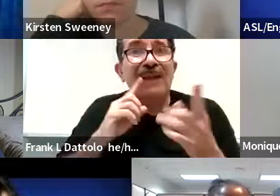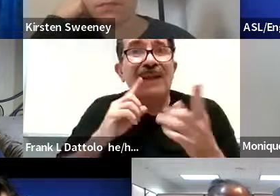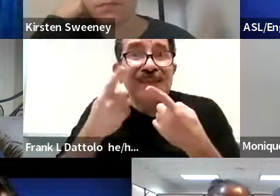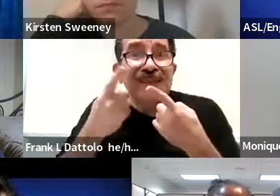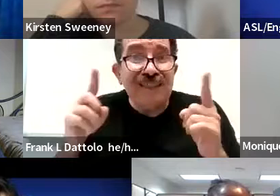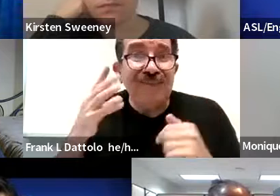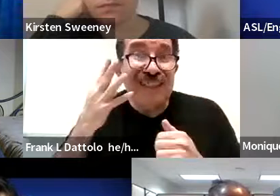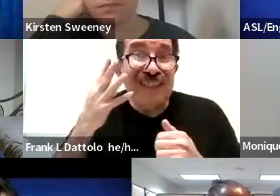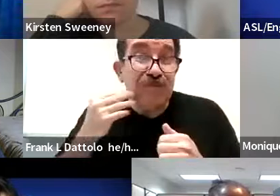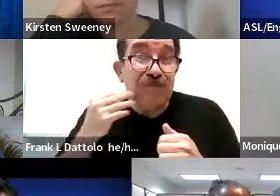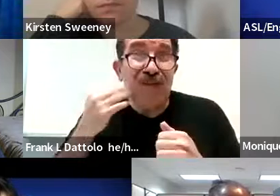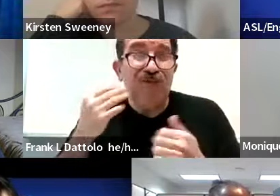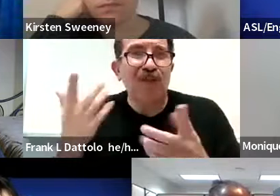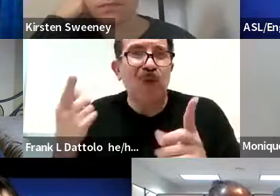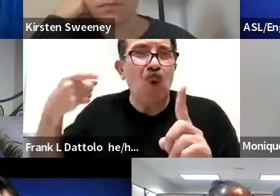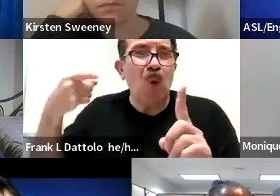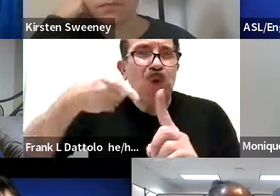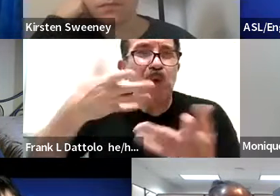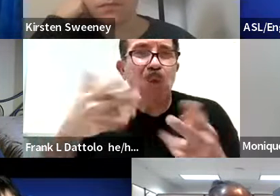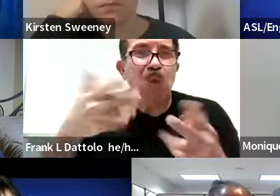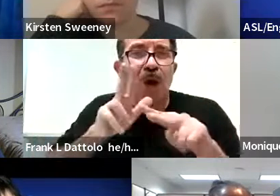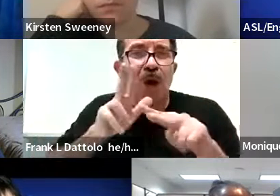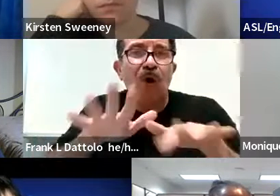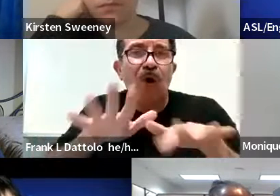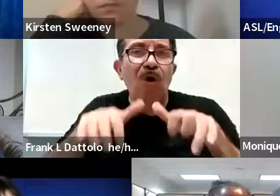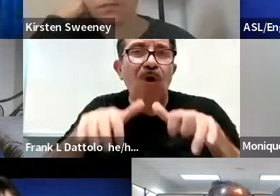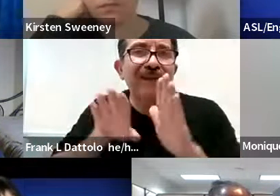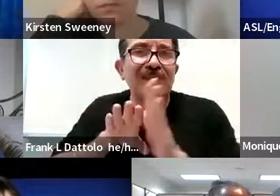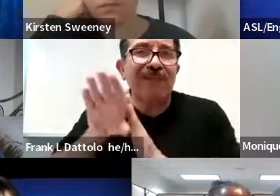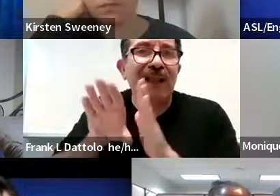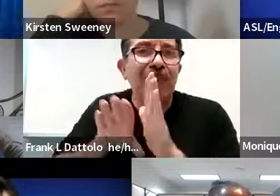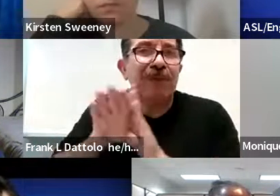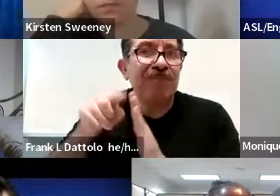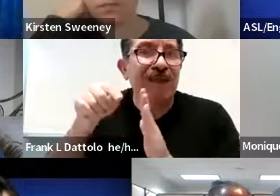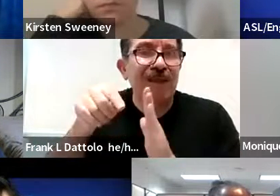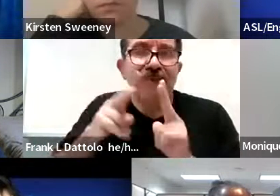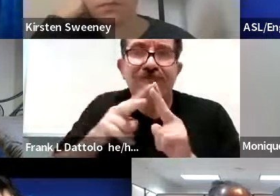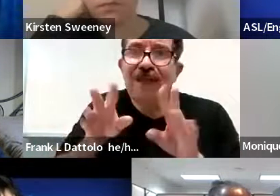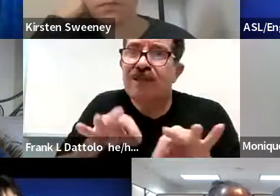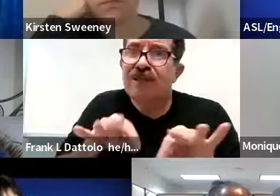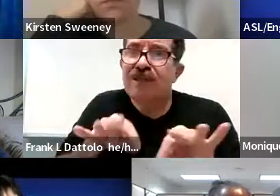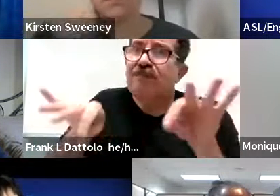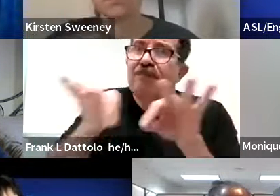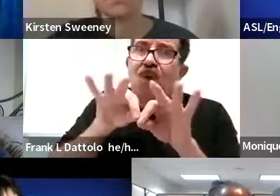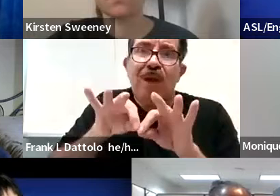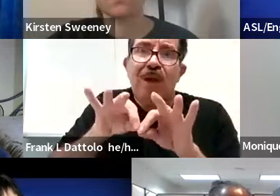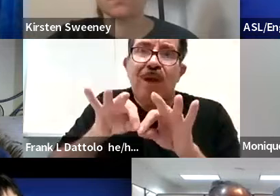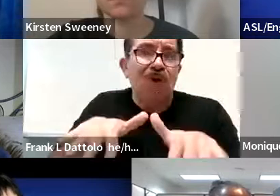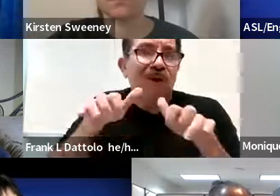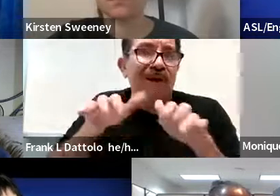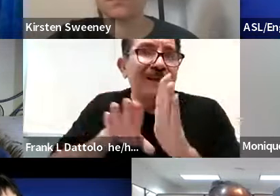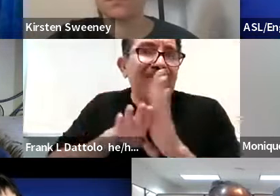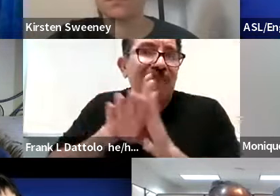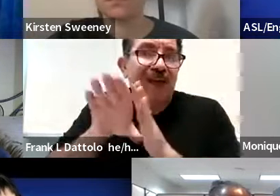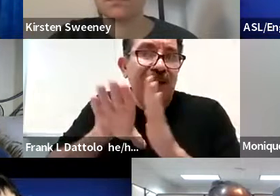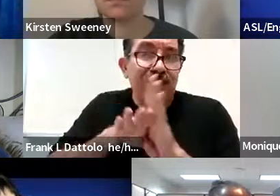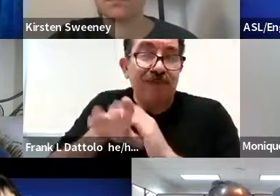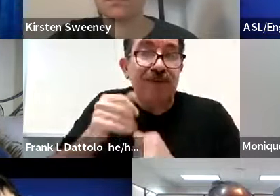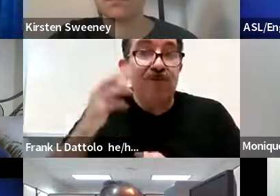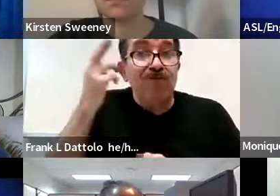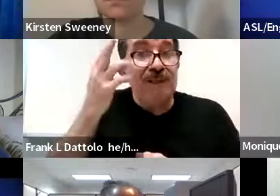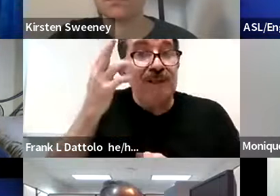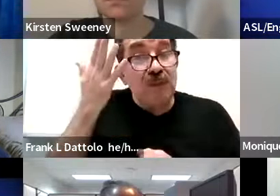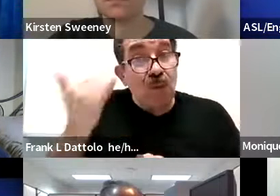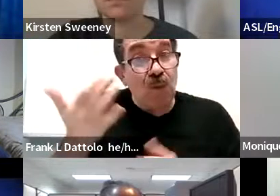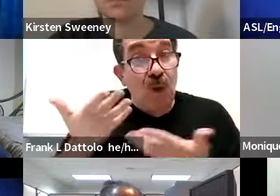And I want to emphasize that what is a successful experience really is returning to audience development,